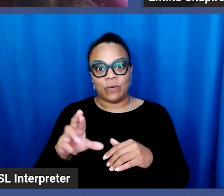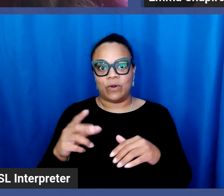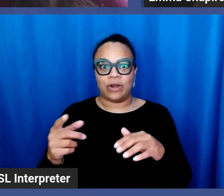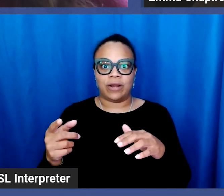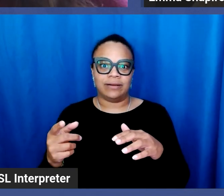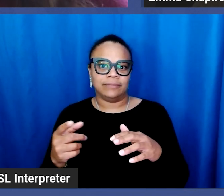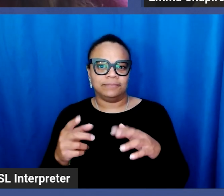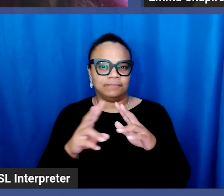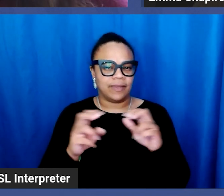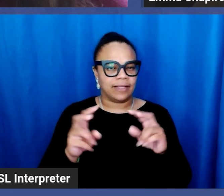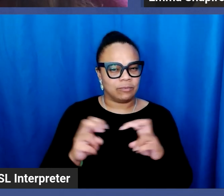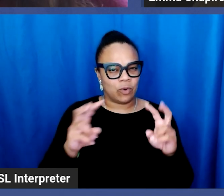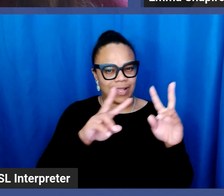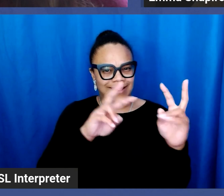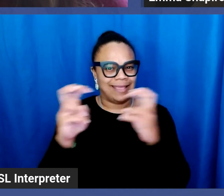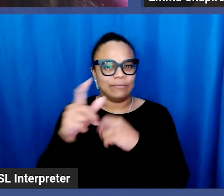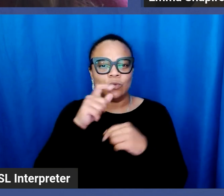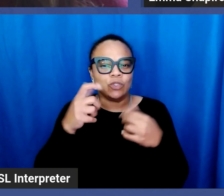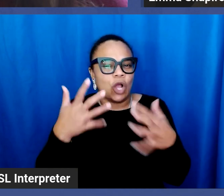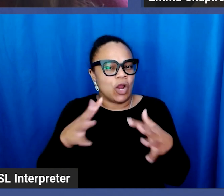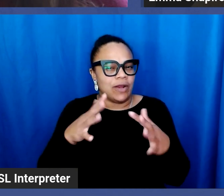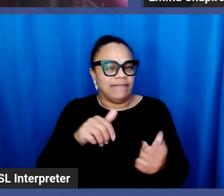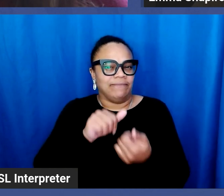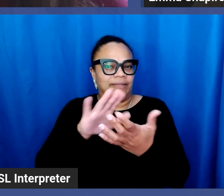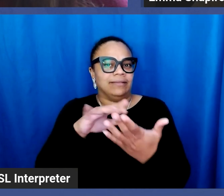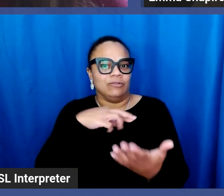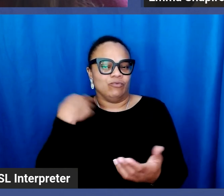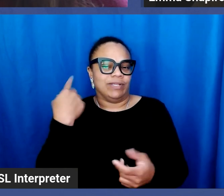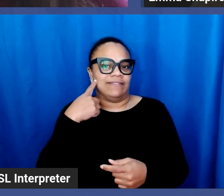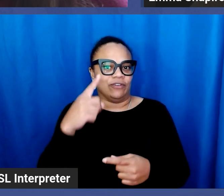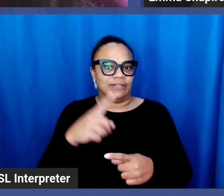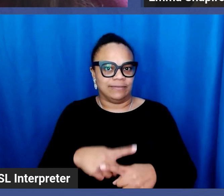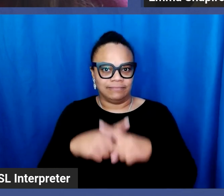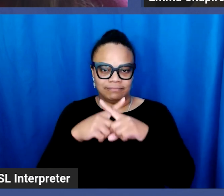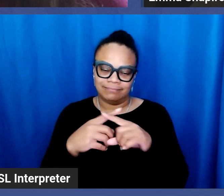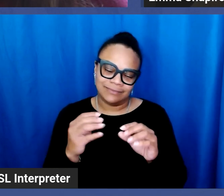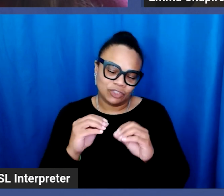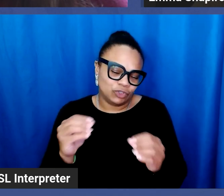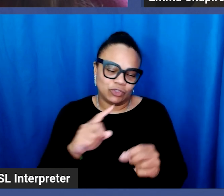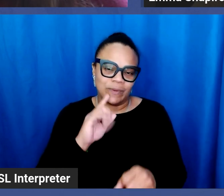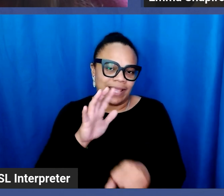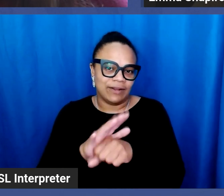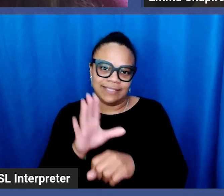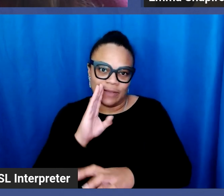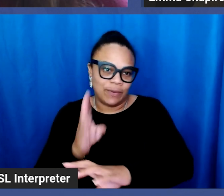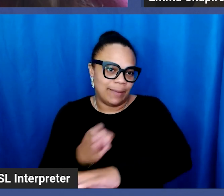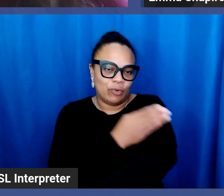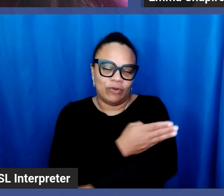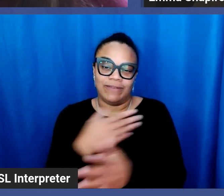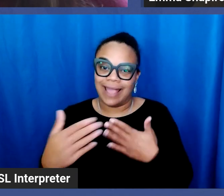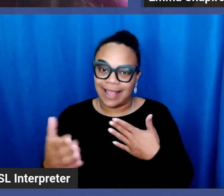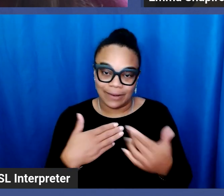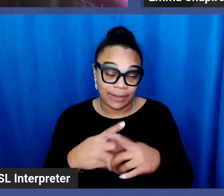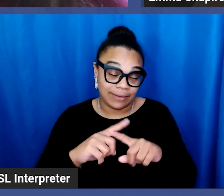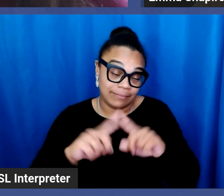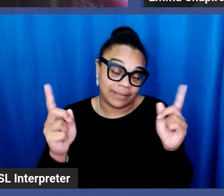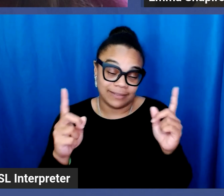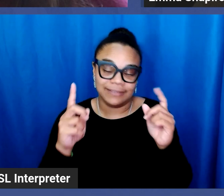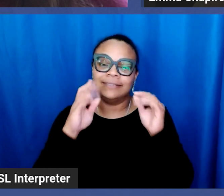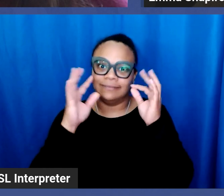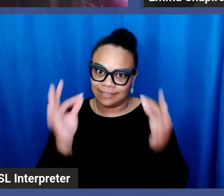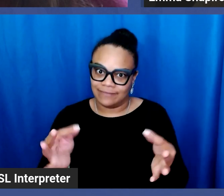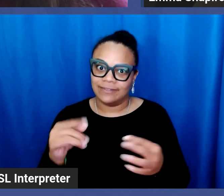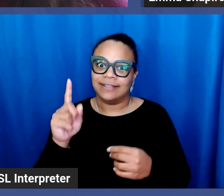are already at risk for censorship. I mean, there was no guarantee that this was going to get better anyway, but we're going to definitely have